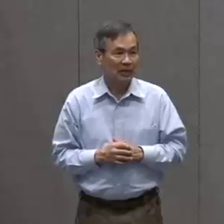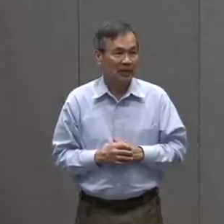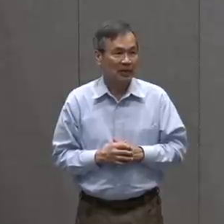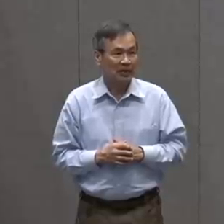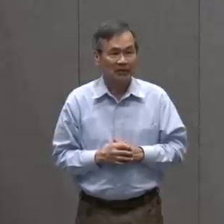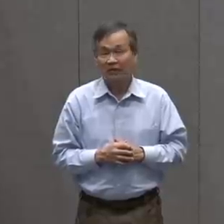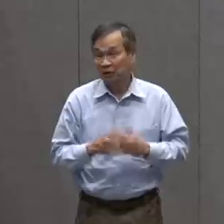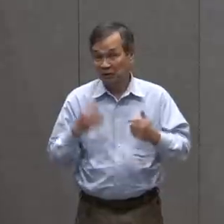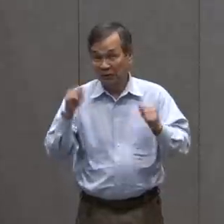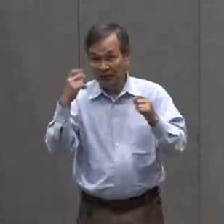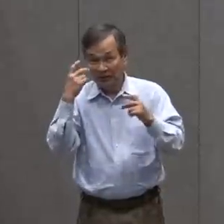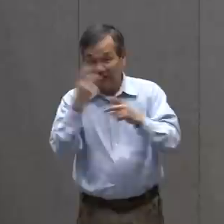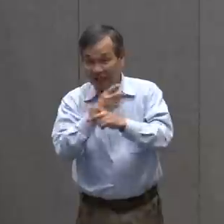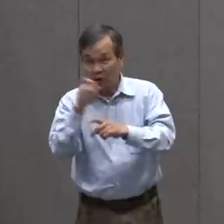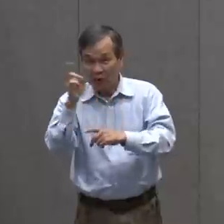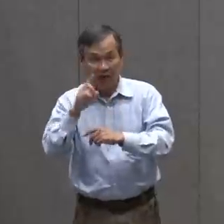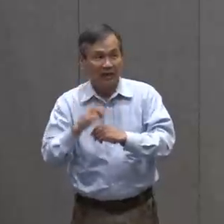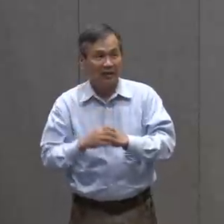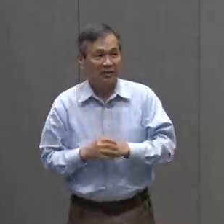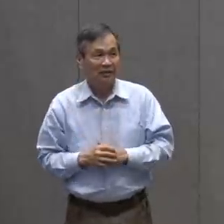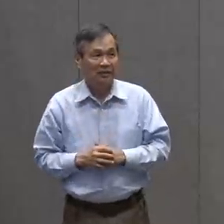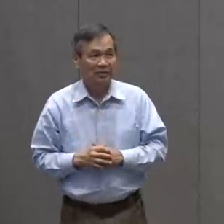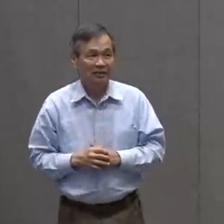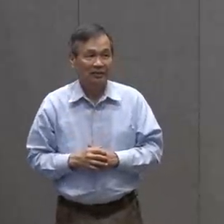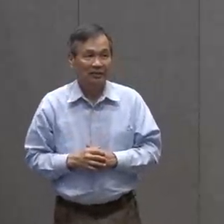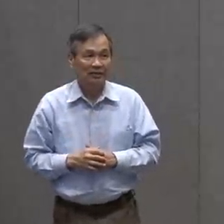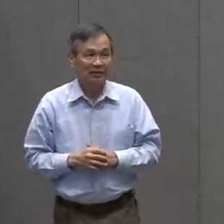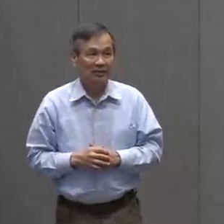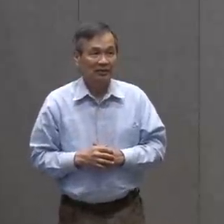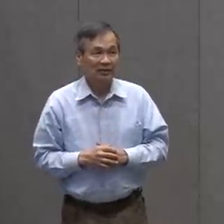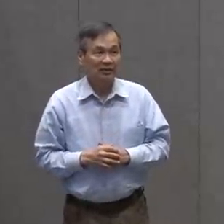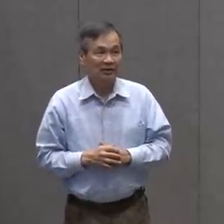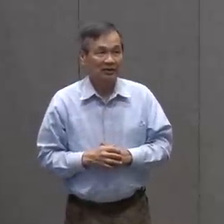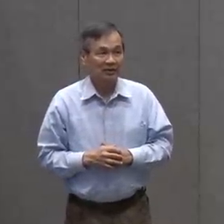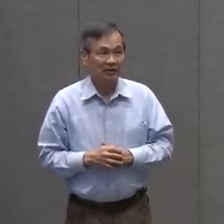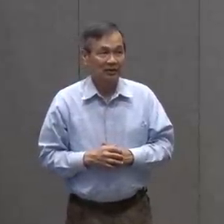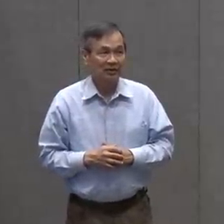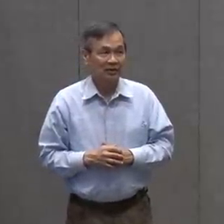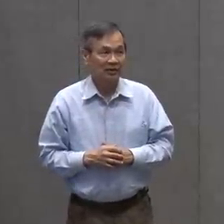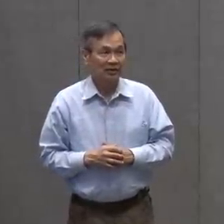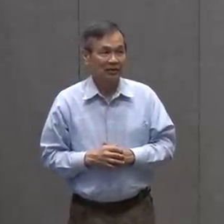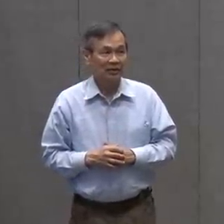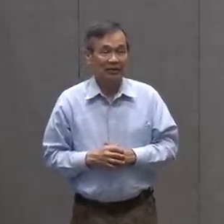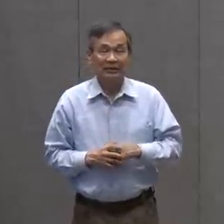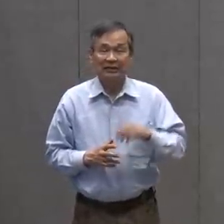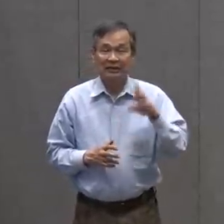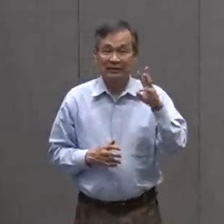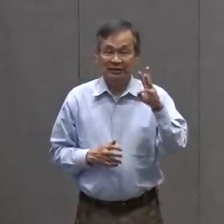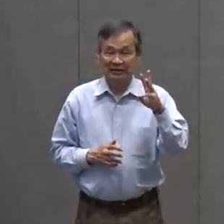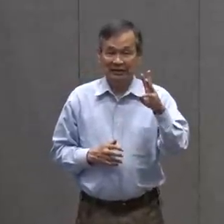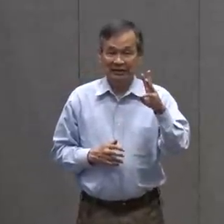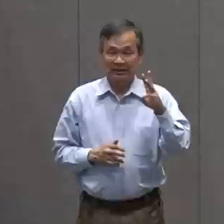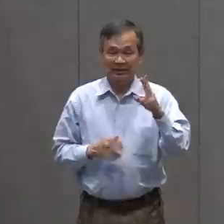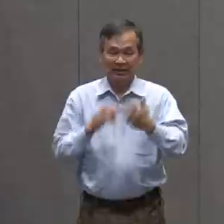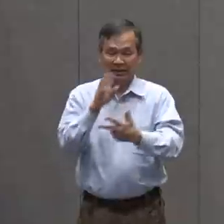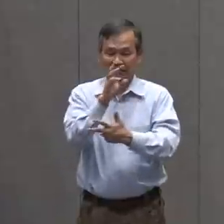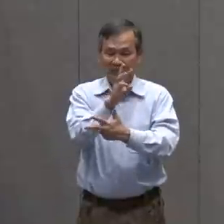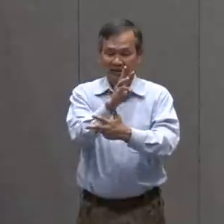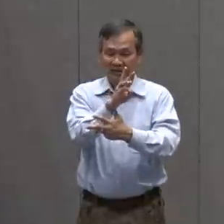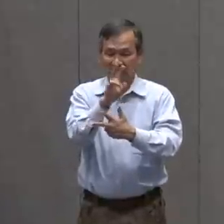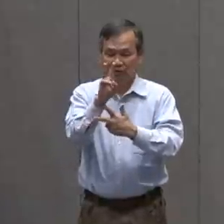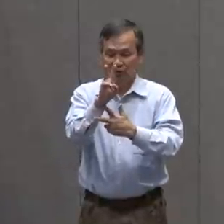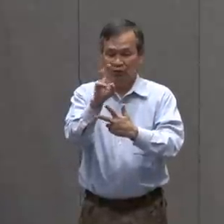too. It's a thought. A little stinker. All right, a 6, a 2, and a